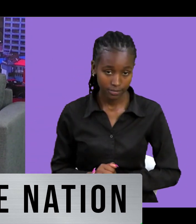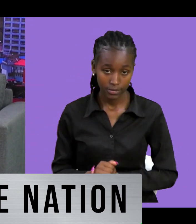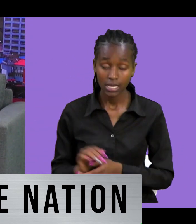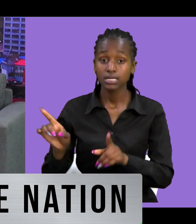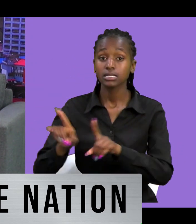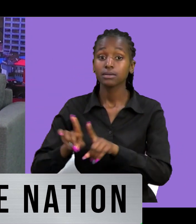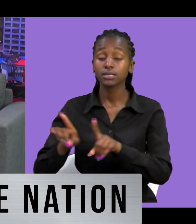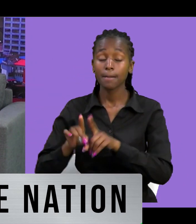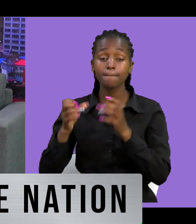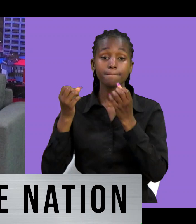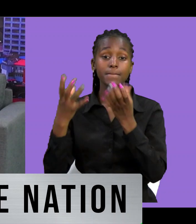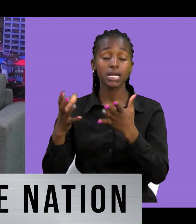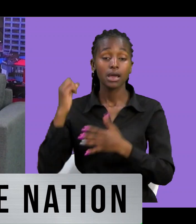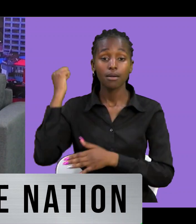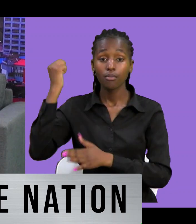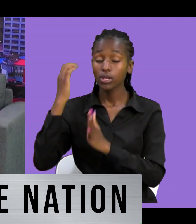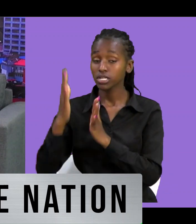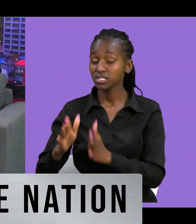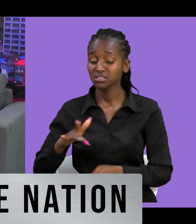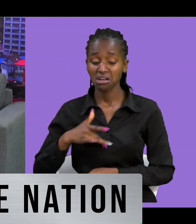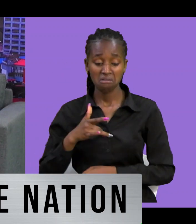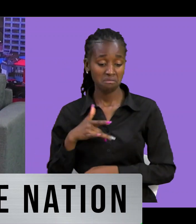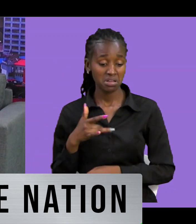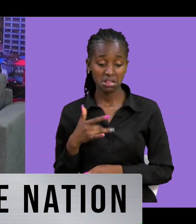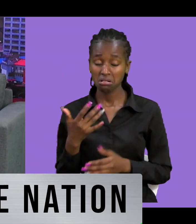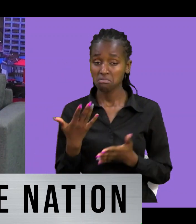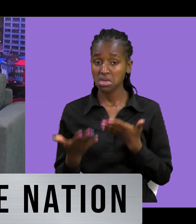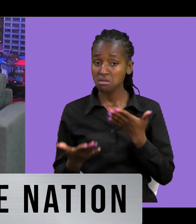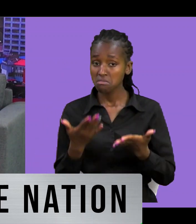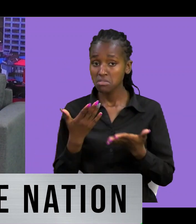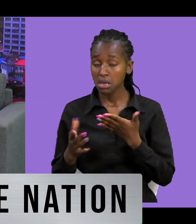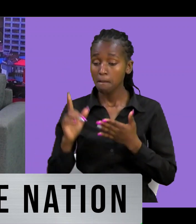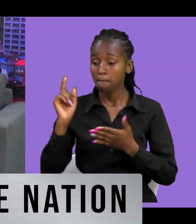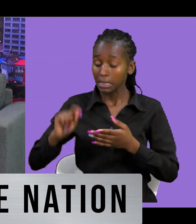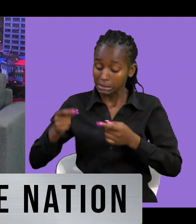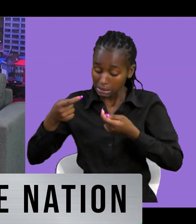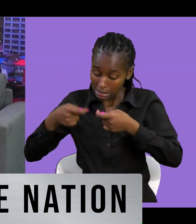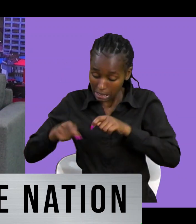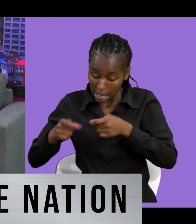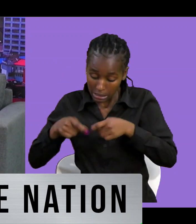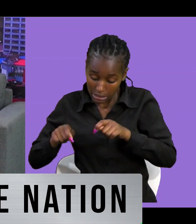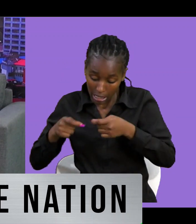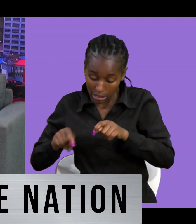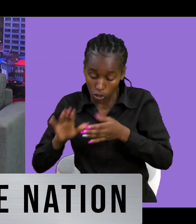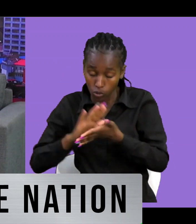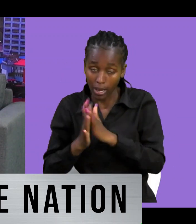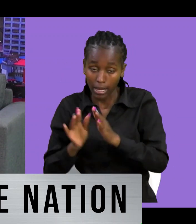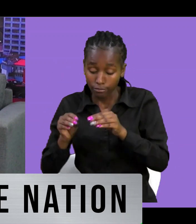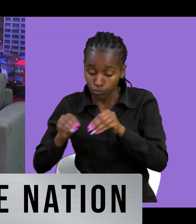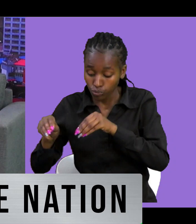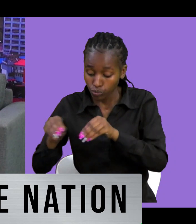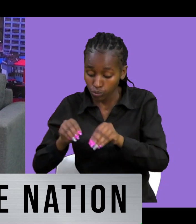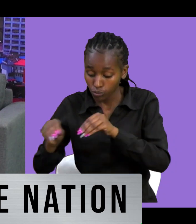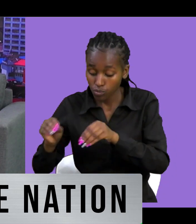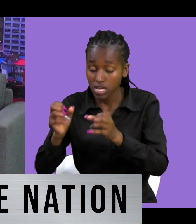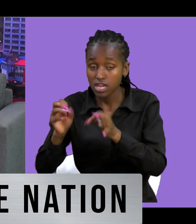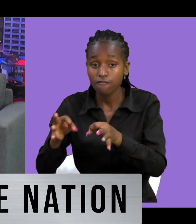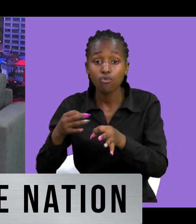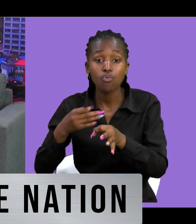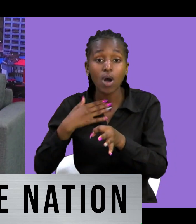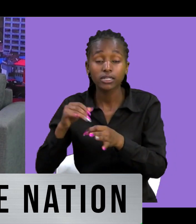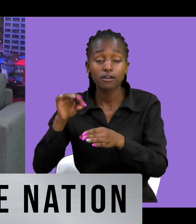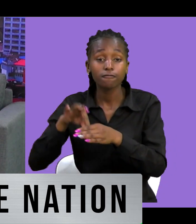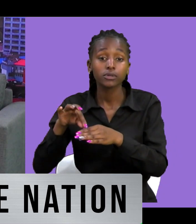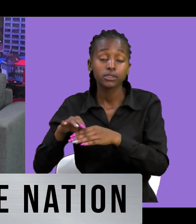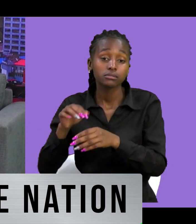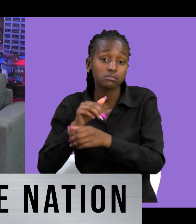mind of some politicians that they have to play their cards if they want to be re-elected next, because now the voice